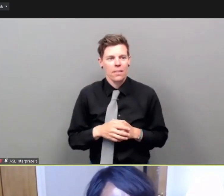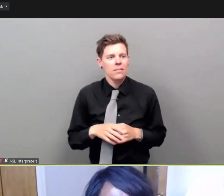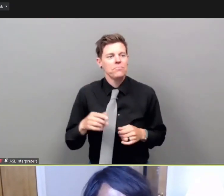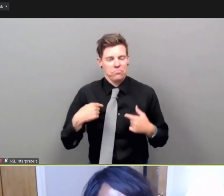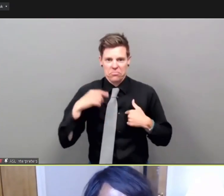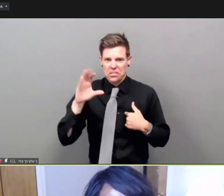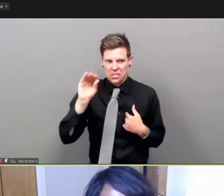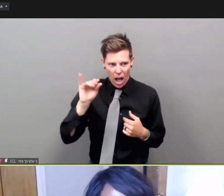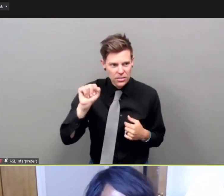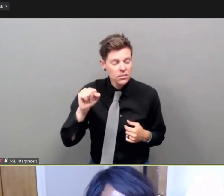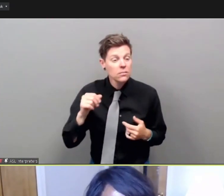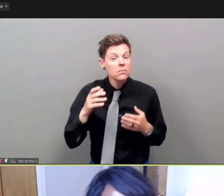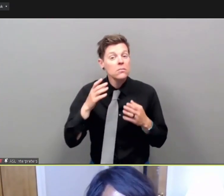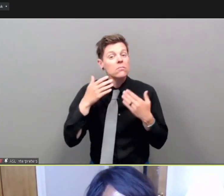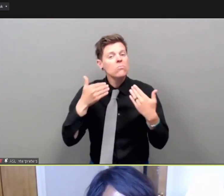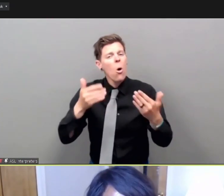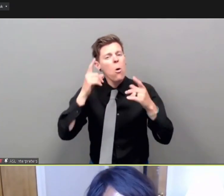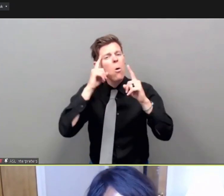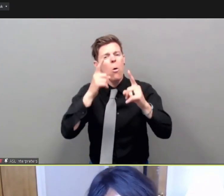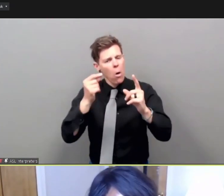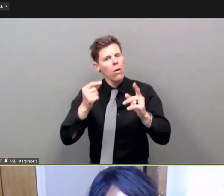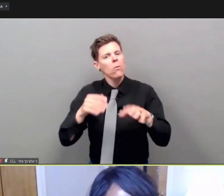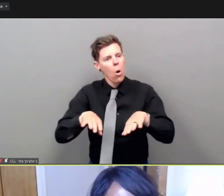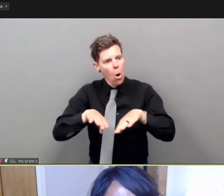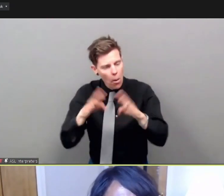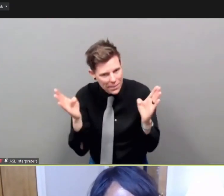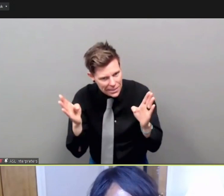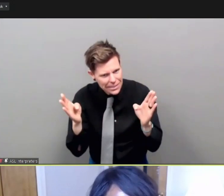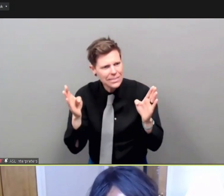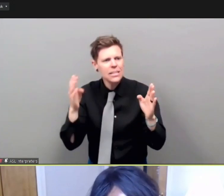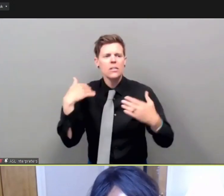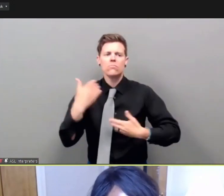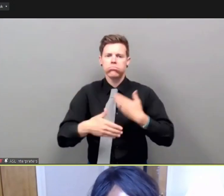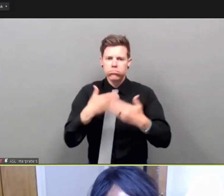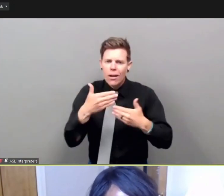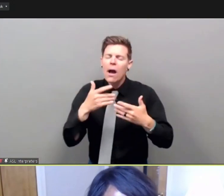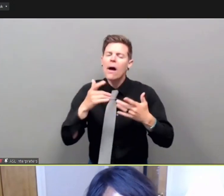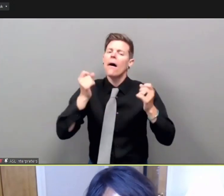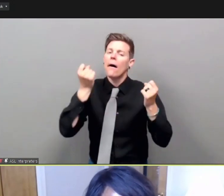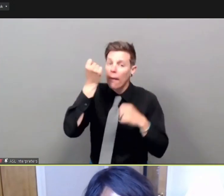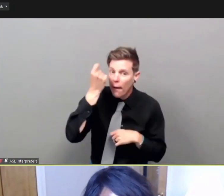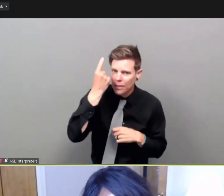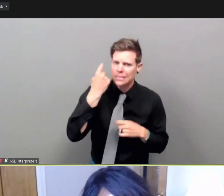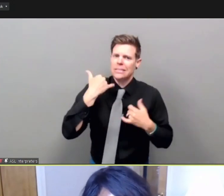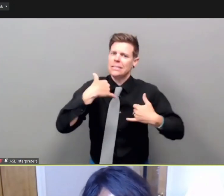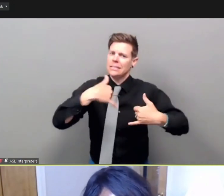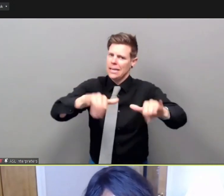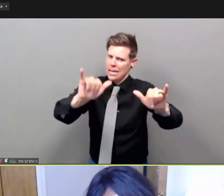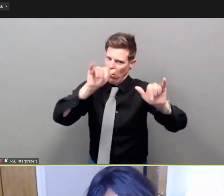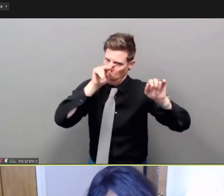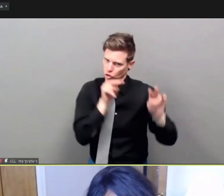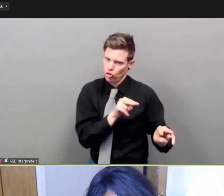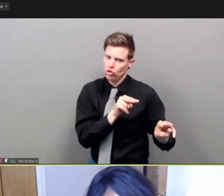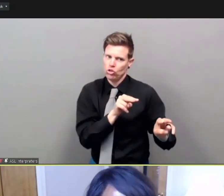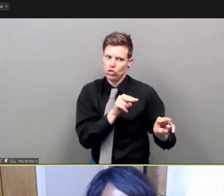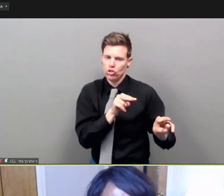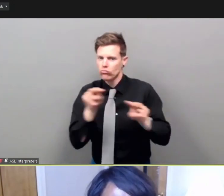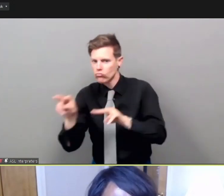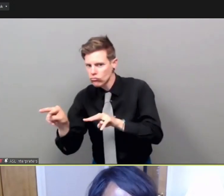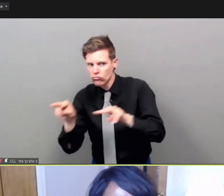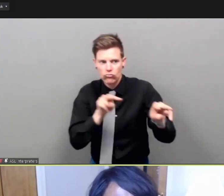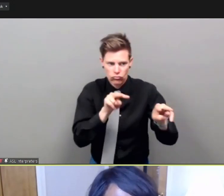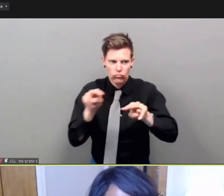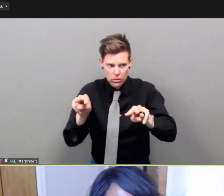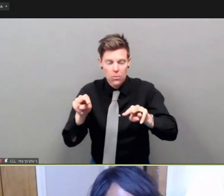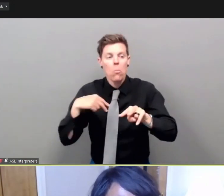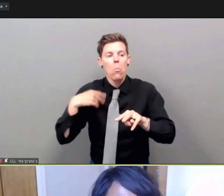but we will still need to maintain some sort of surveillance and keep track of cases, but we will no longer be using this color scheme. So